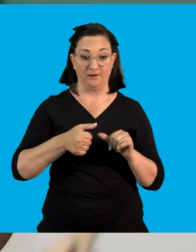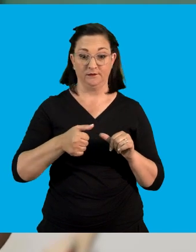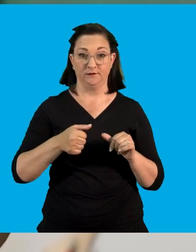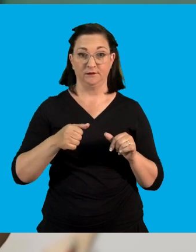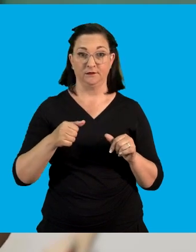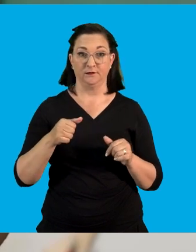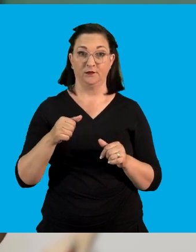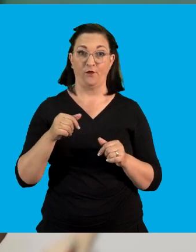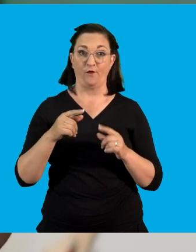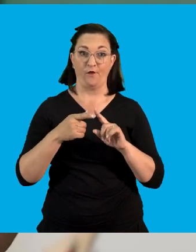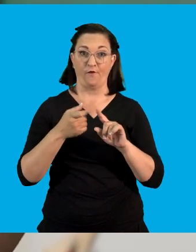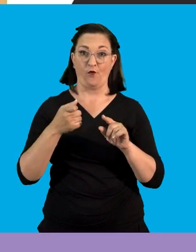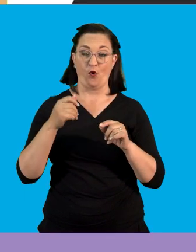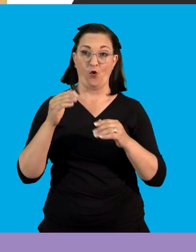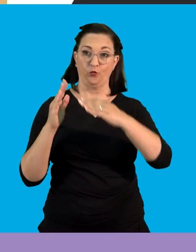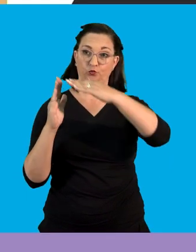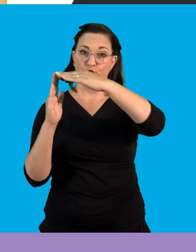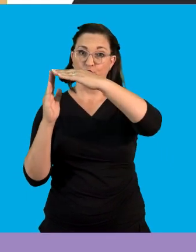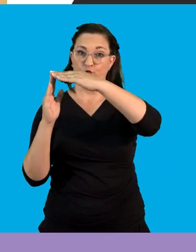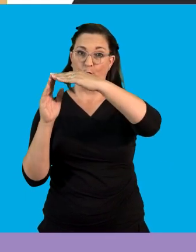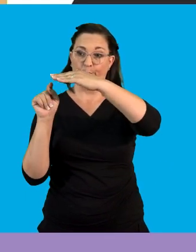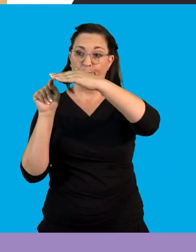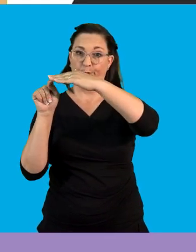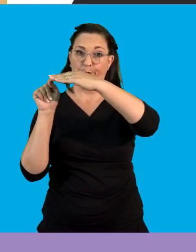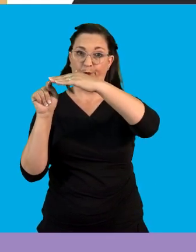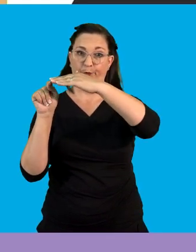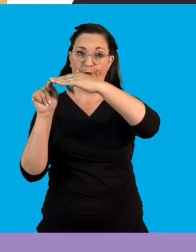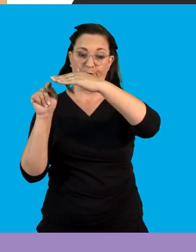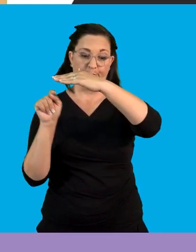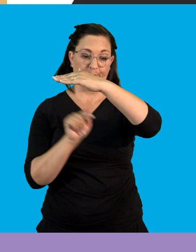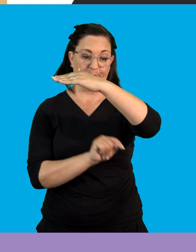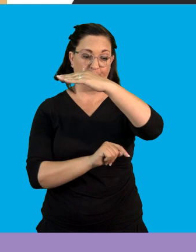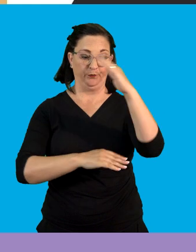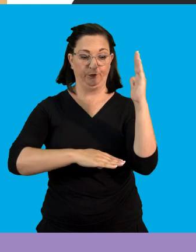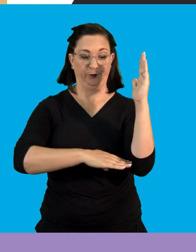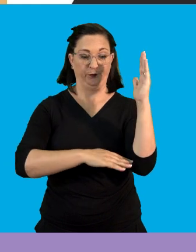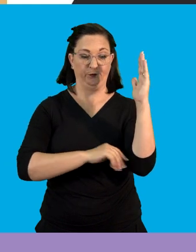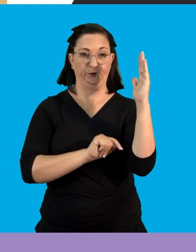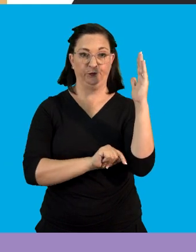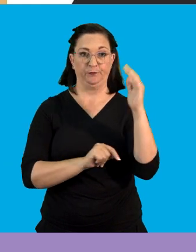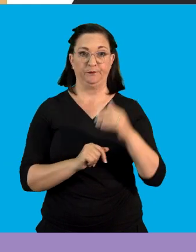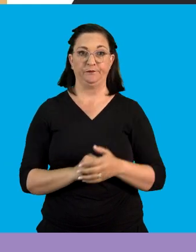non-adjacent, so you are joining one from the top. Let's draw a